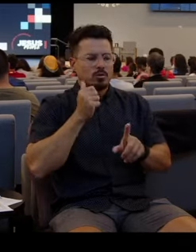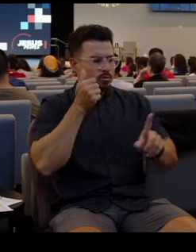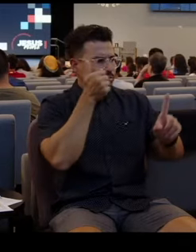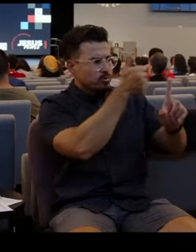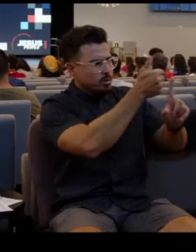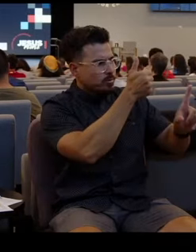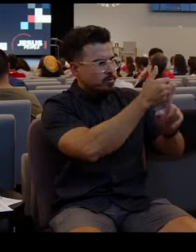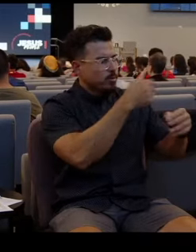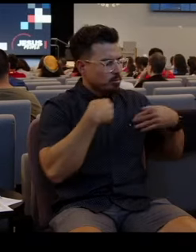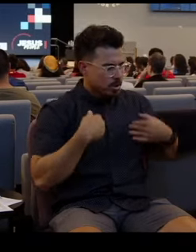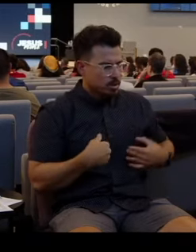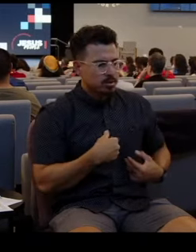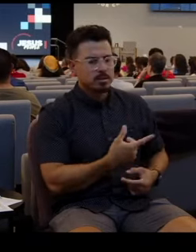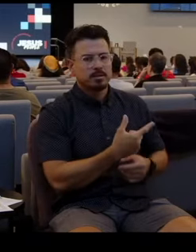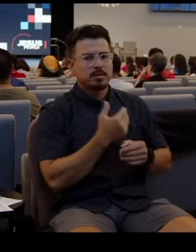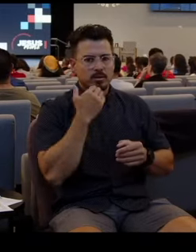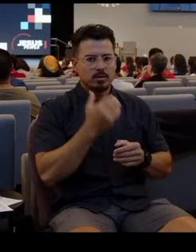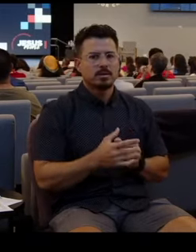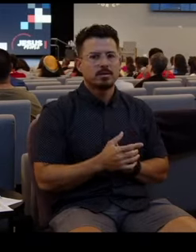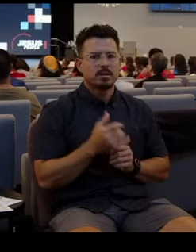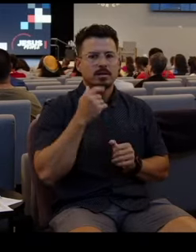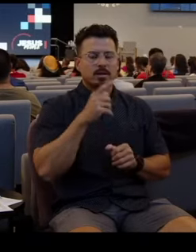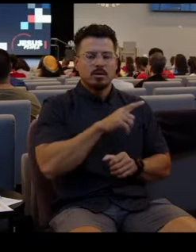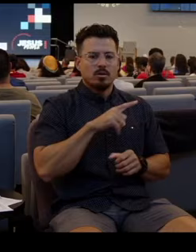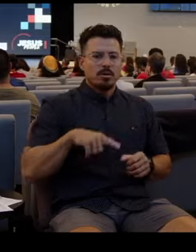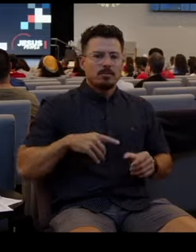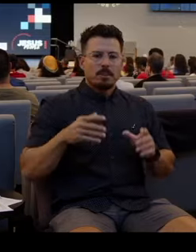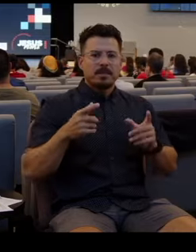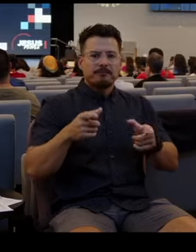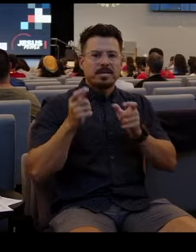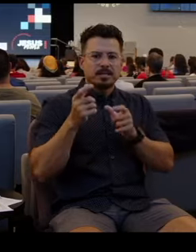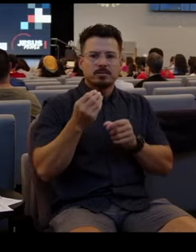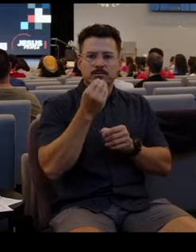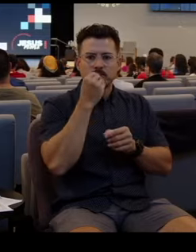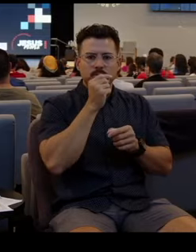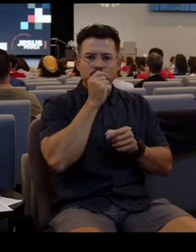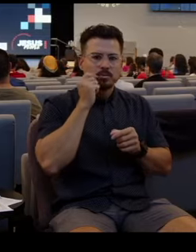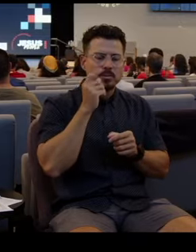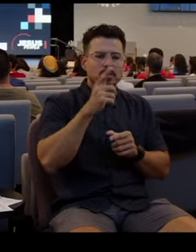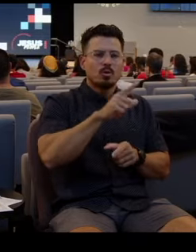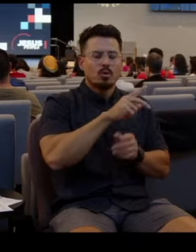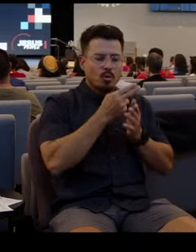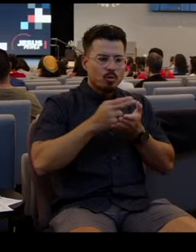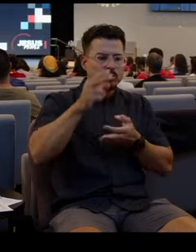ministered in verse 2 to the Lord and fasted, the Holy Spirit said to them.